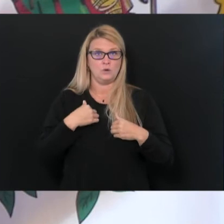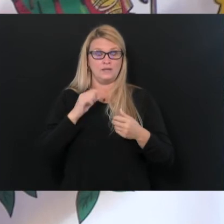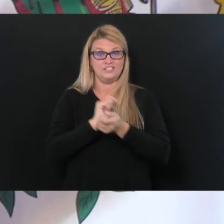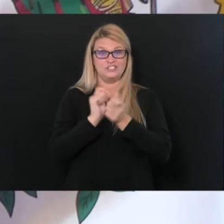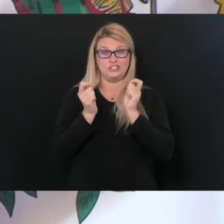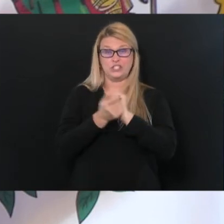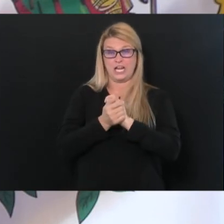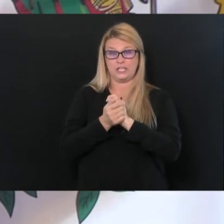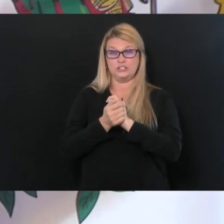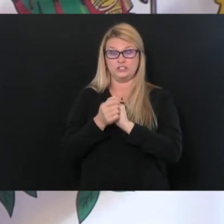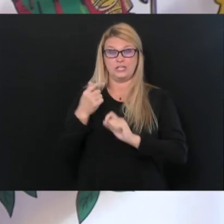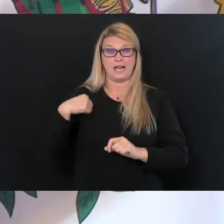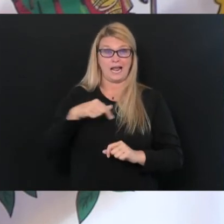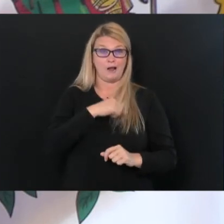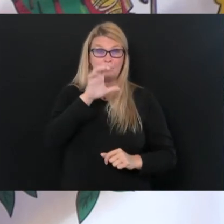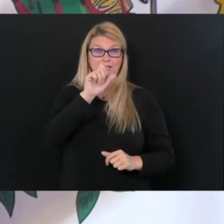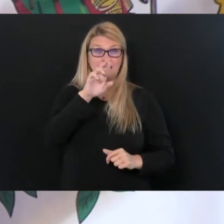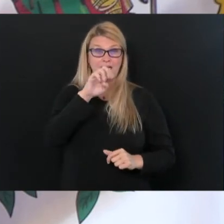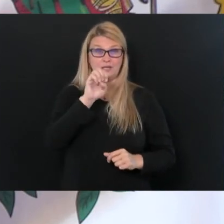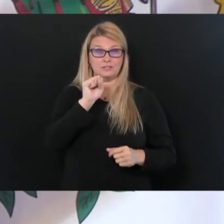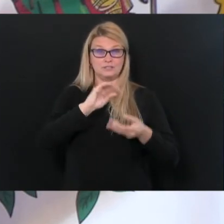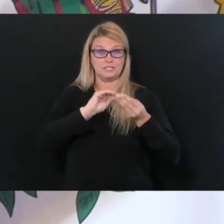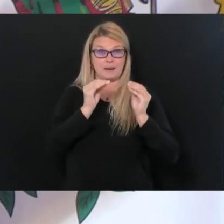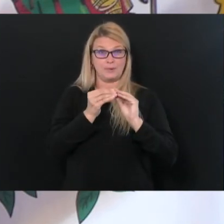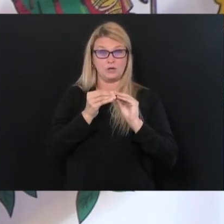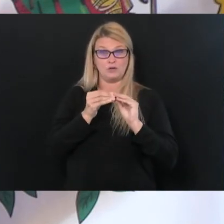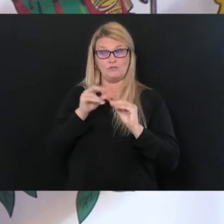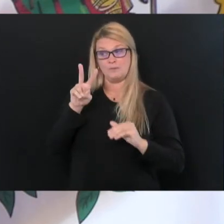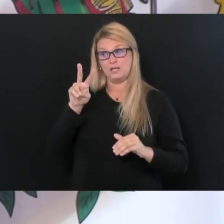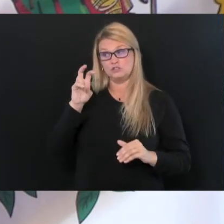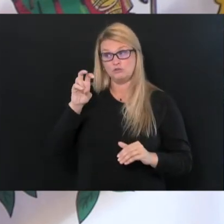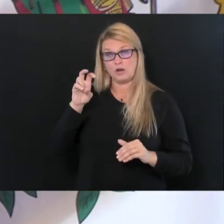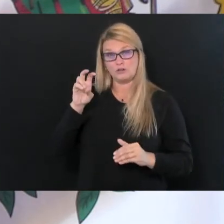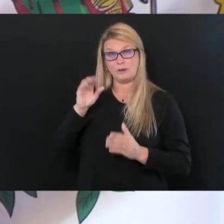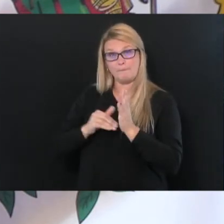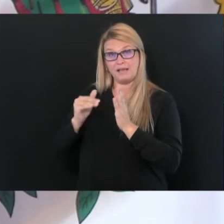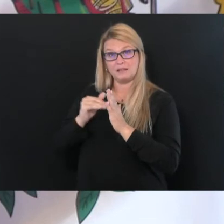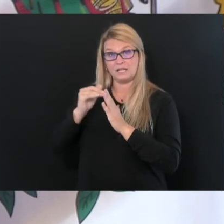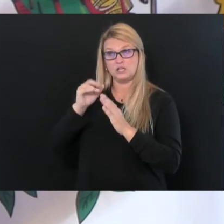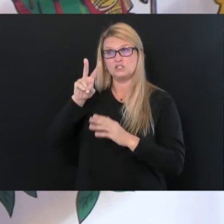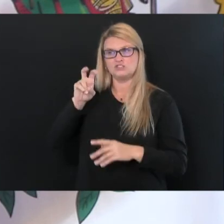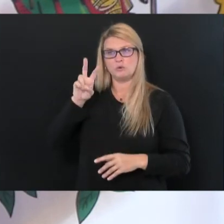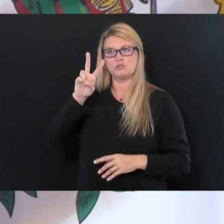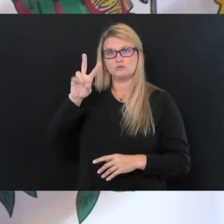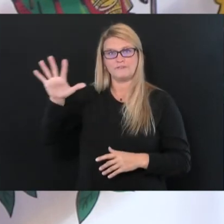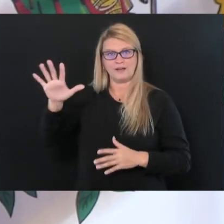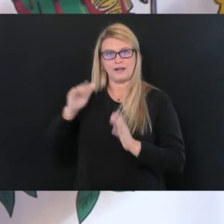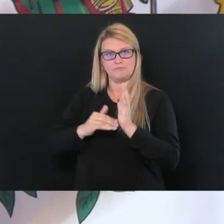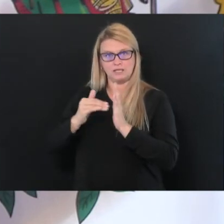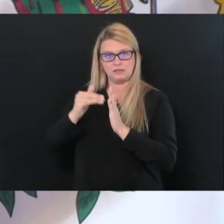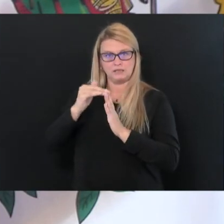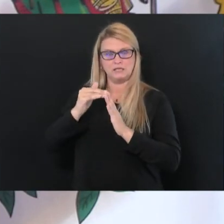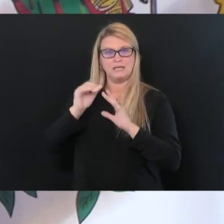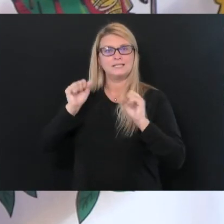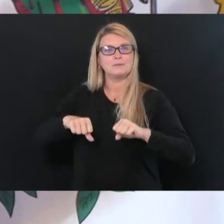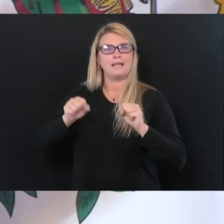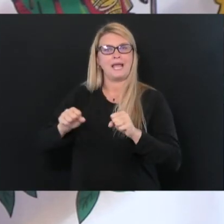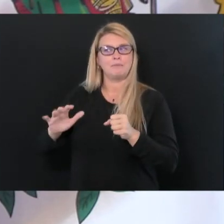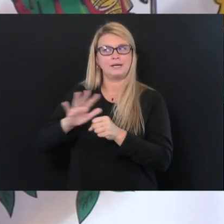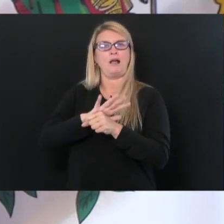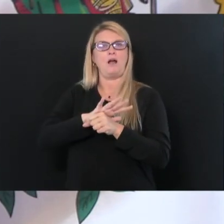CARES allocation number up from $200 million to $225 to be able to cover